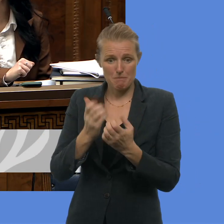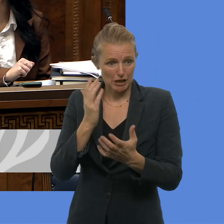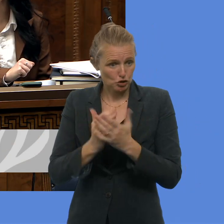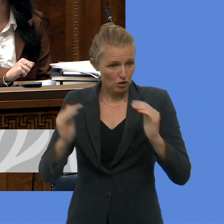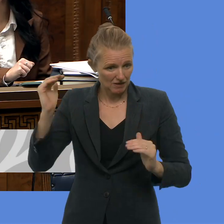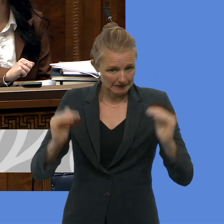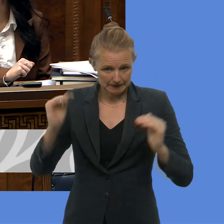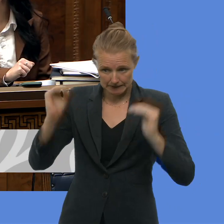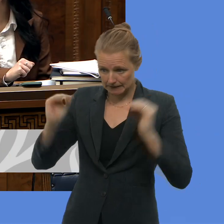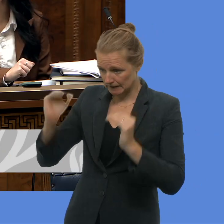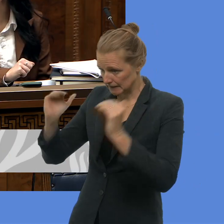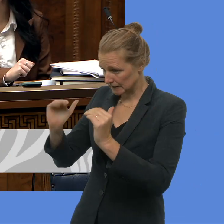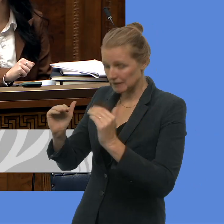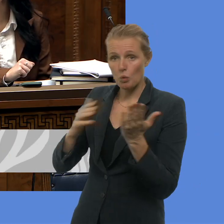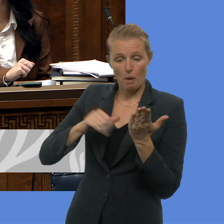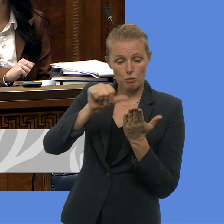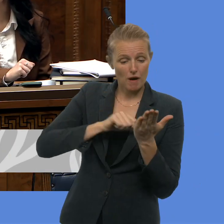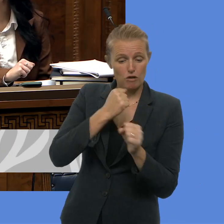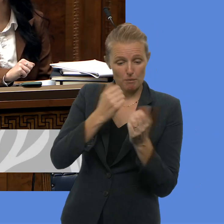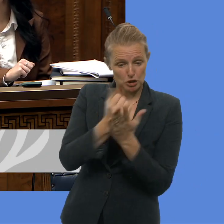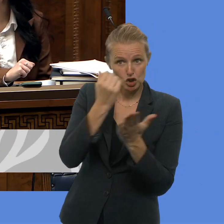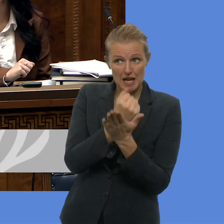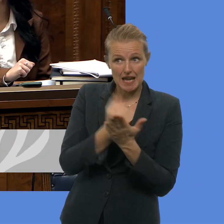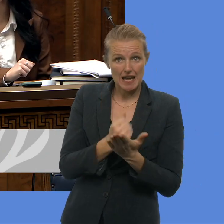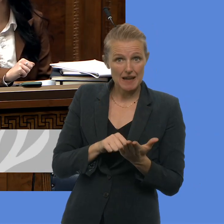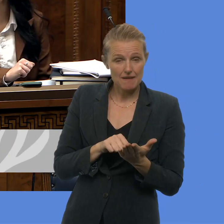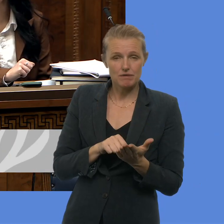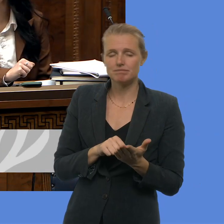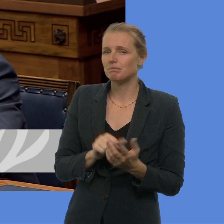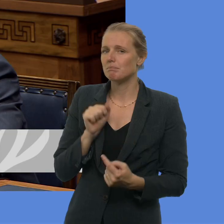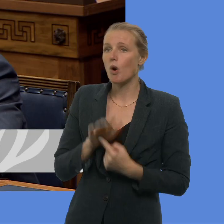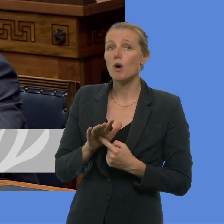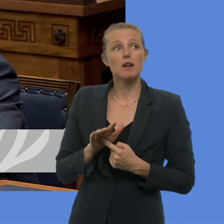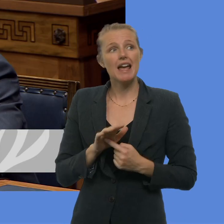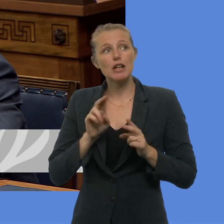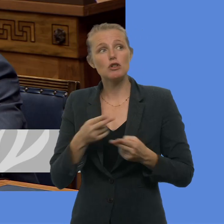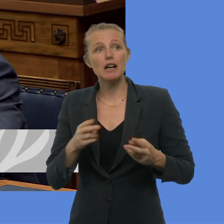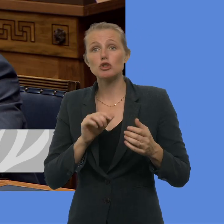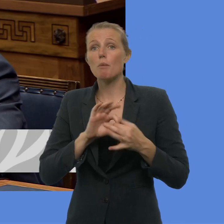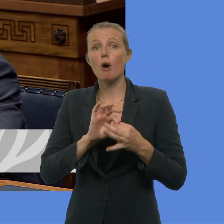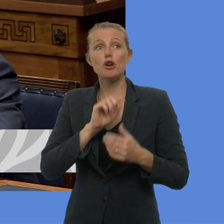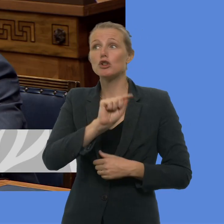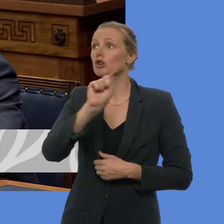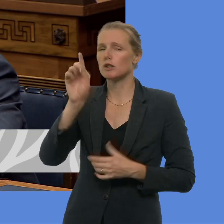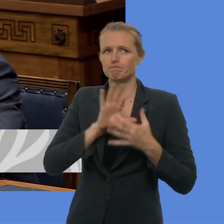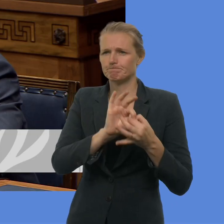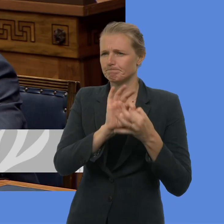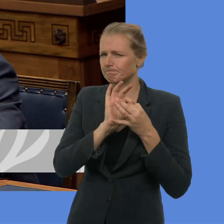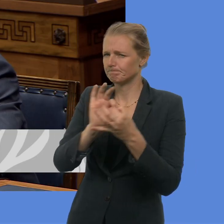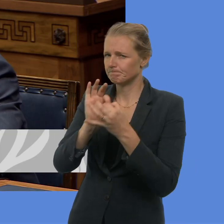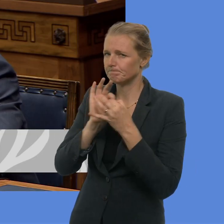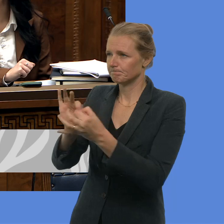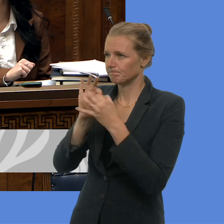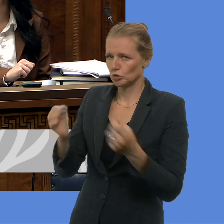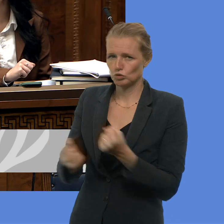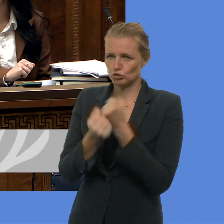deliver on our programme for government ambitions, we must engage with key international partners, and this will be important in setting out our longer-term approach to